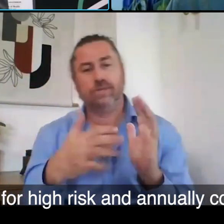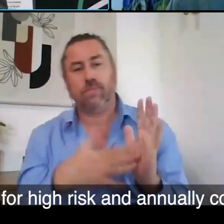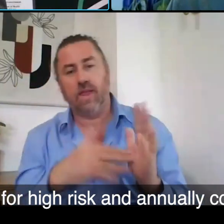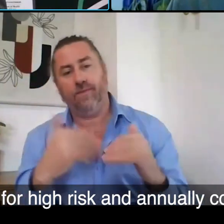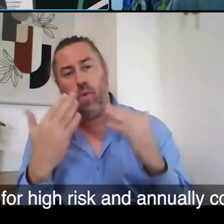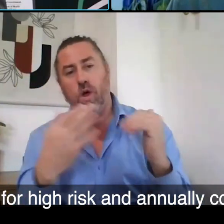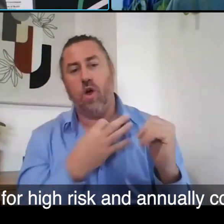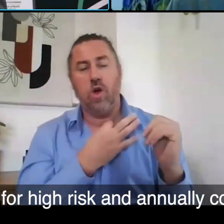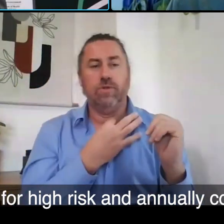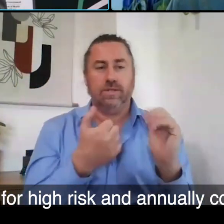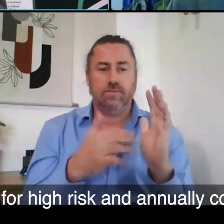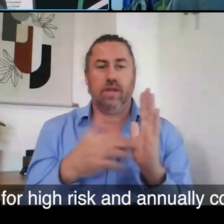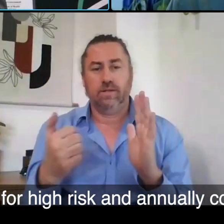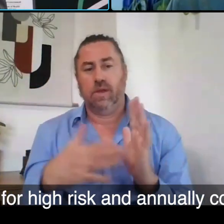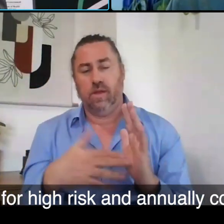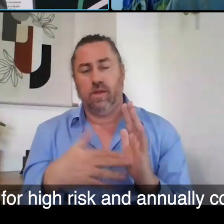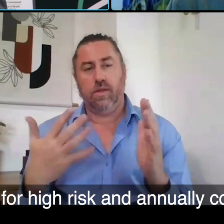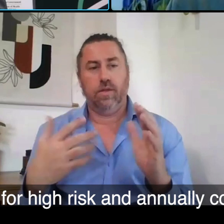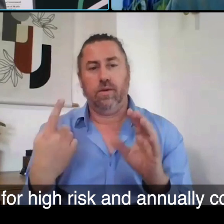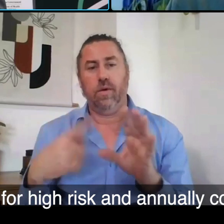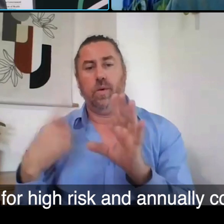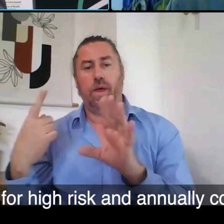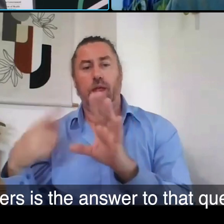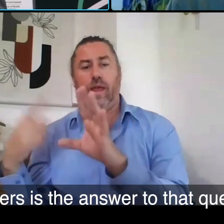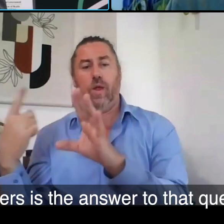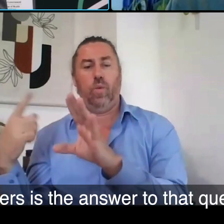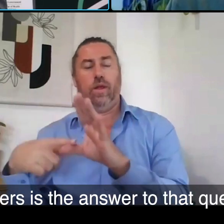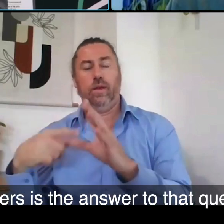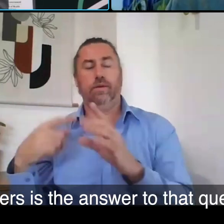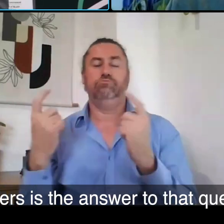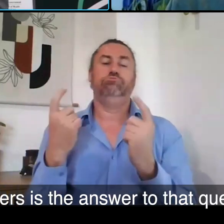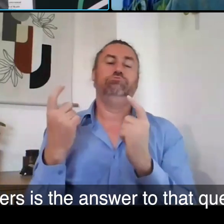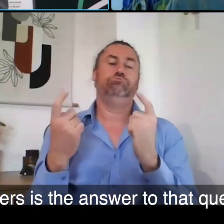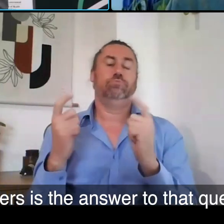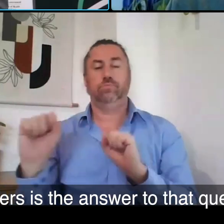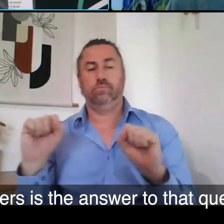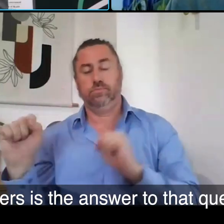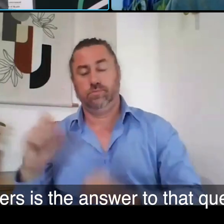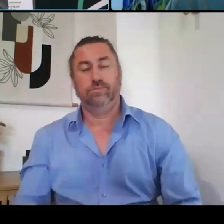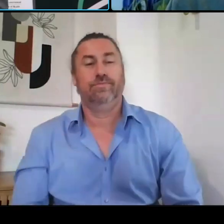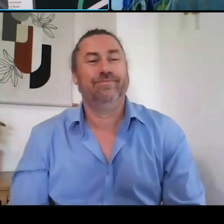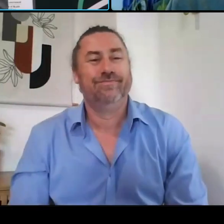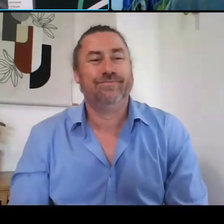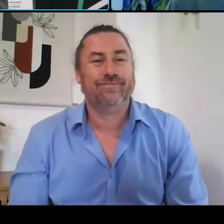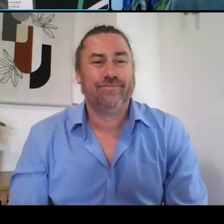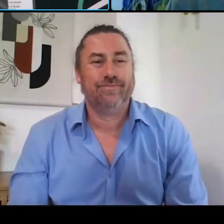risk and annually consideration for others is the answer to that